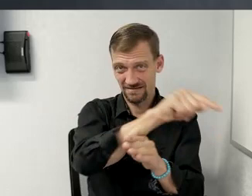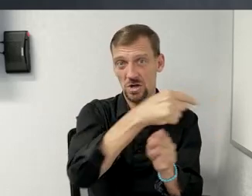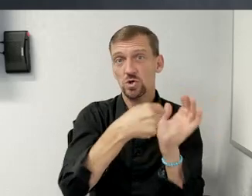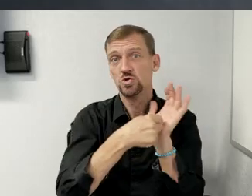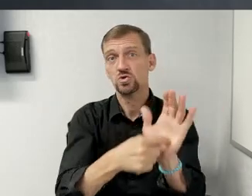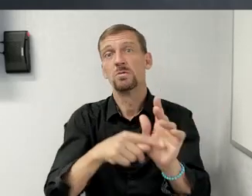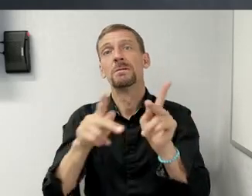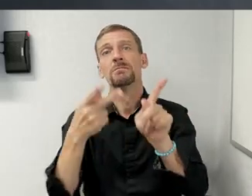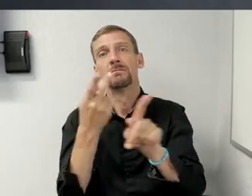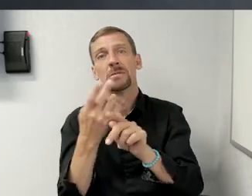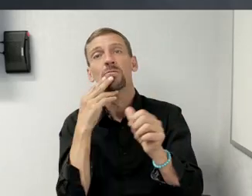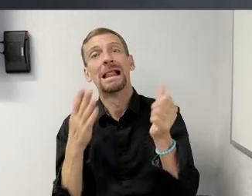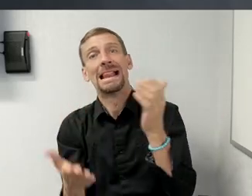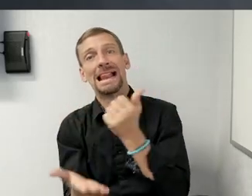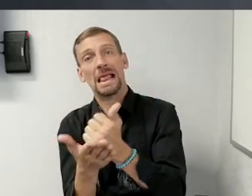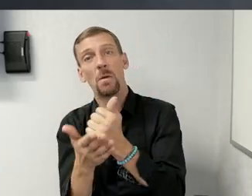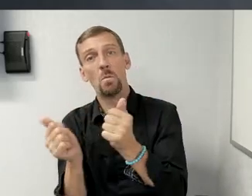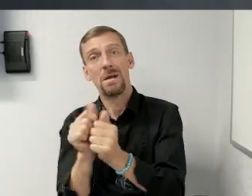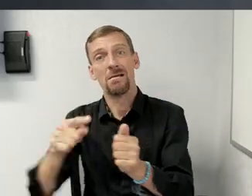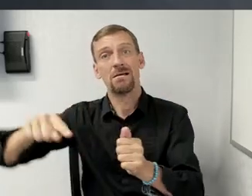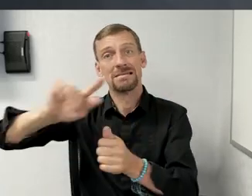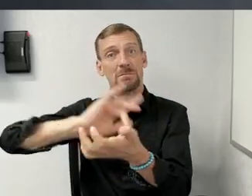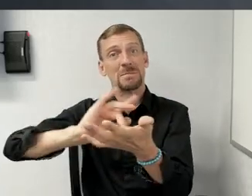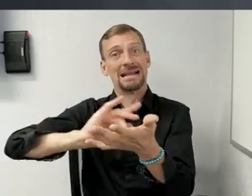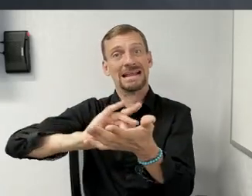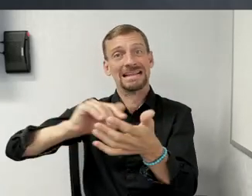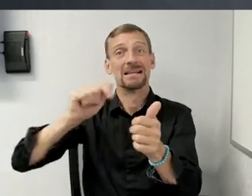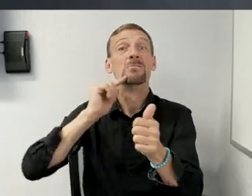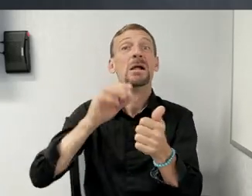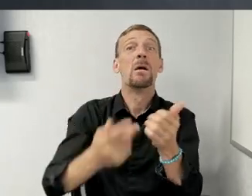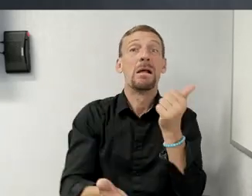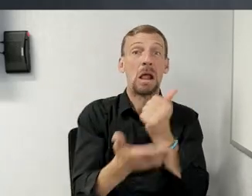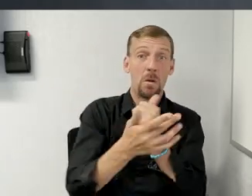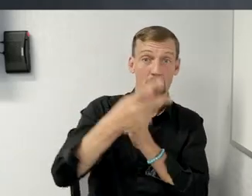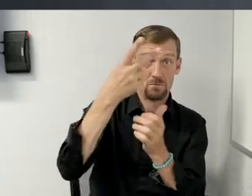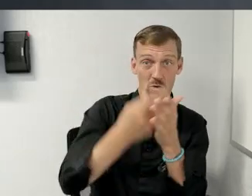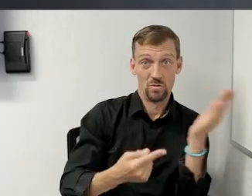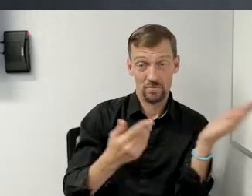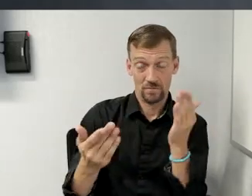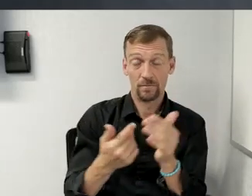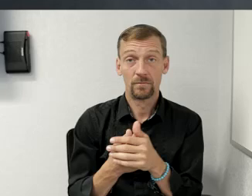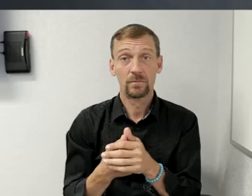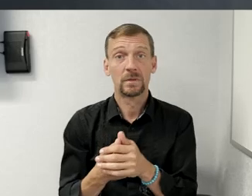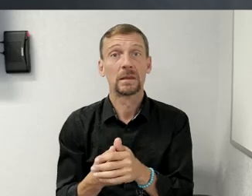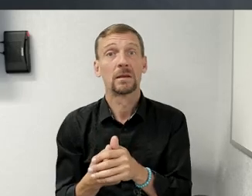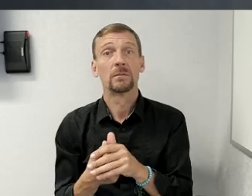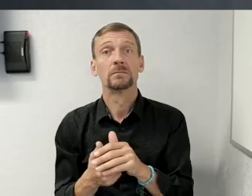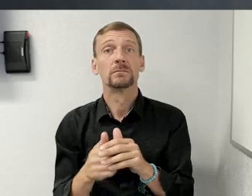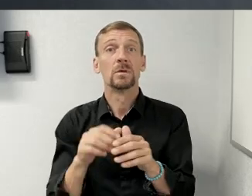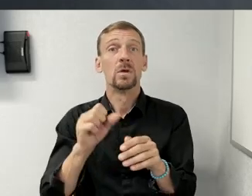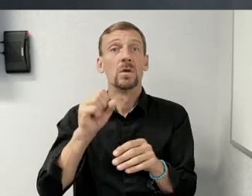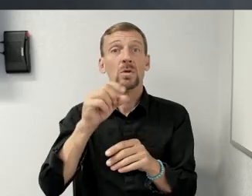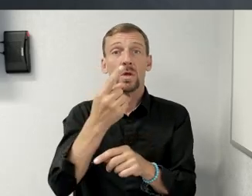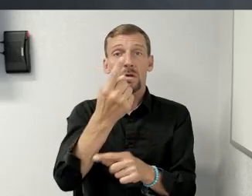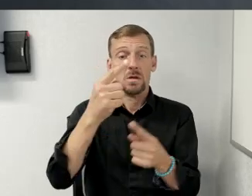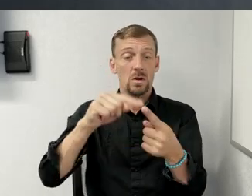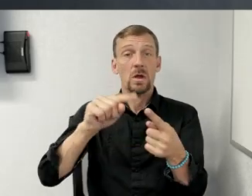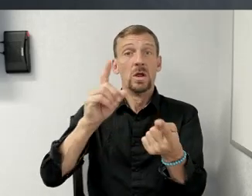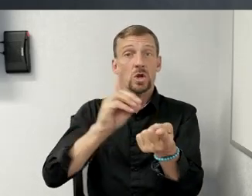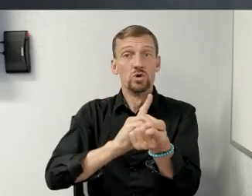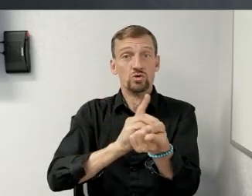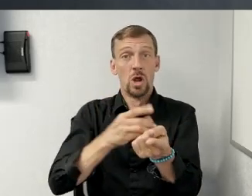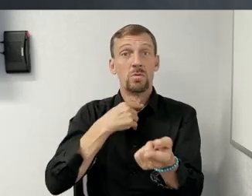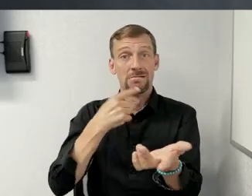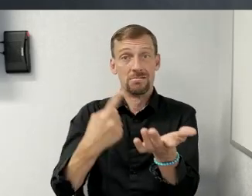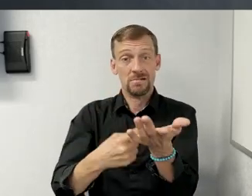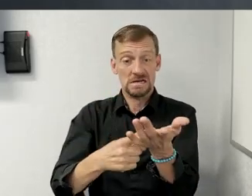shown effective. So remdesivir has been what's an experimental drug, not